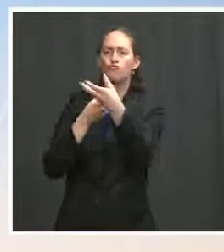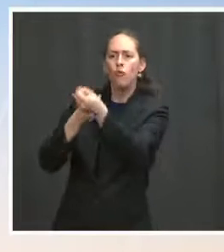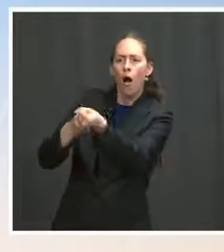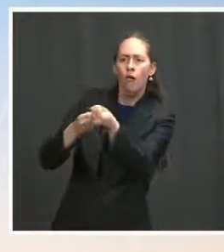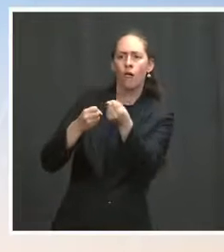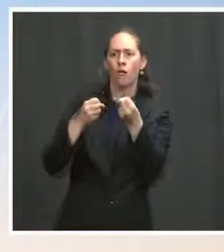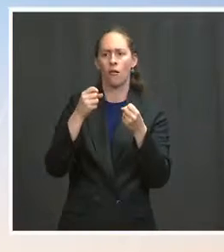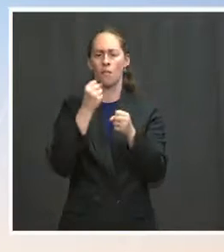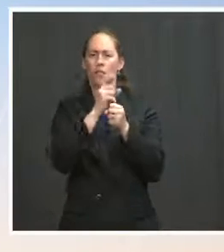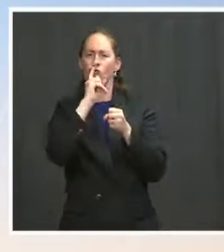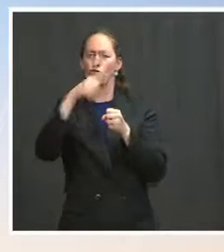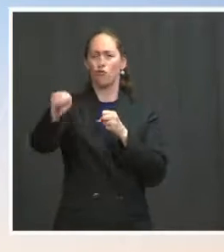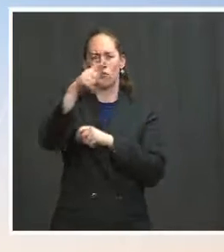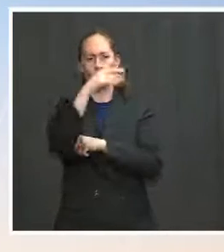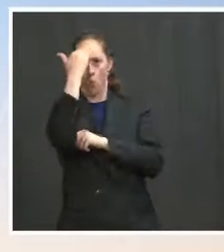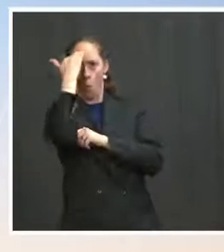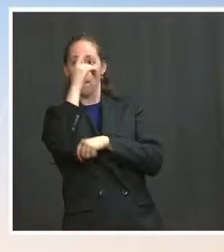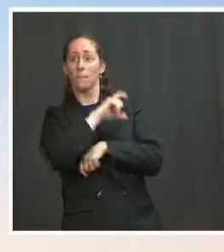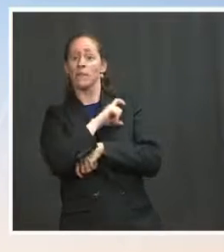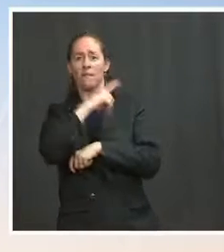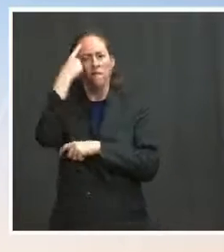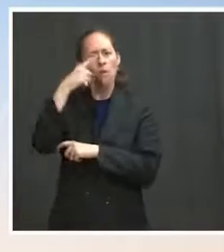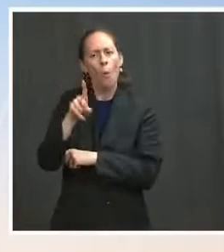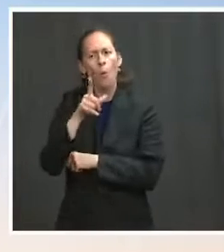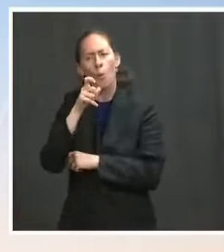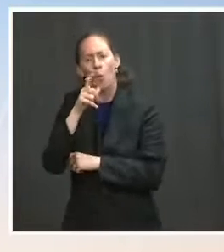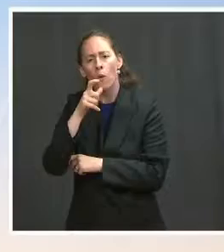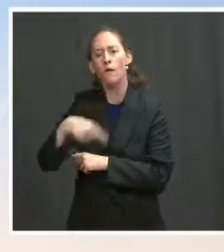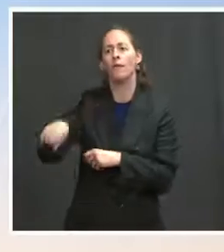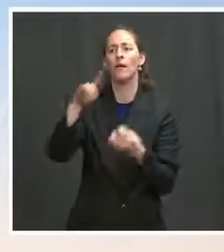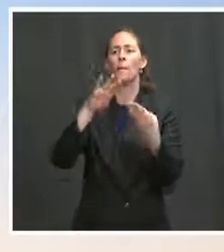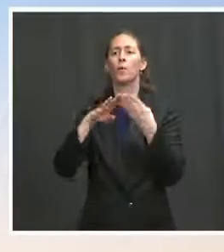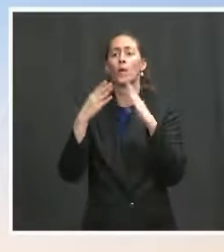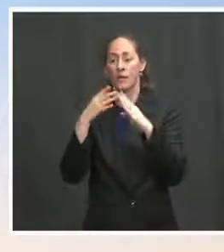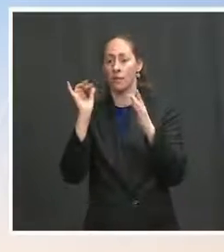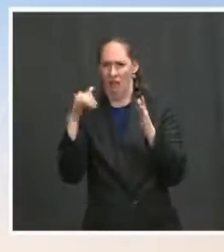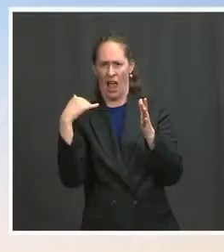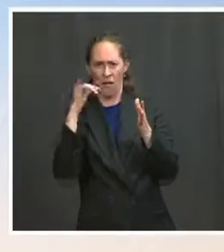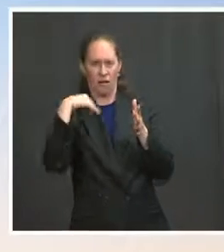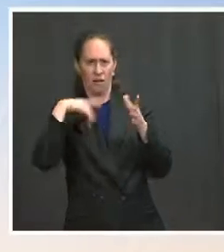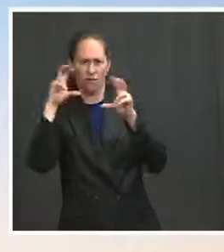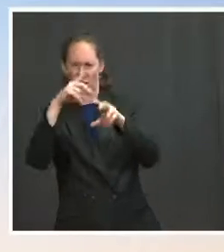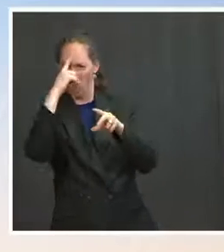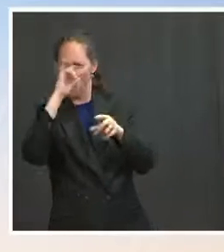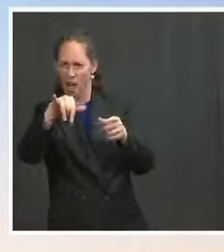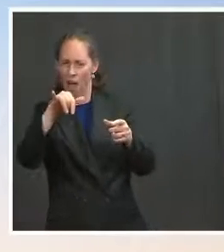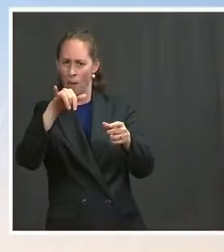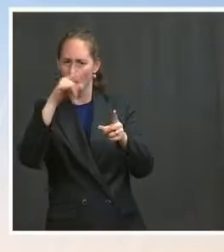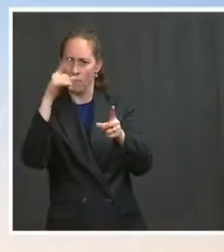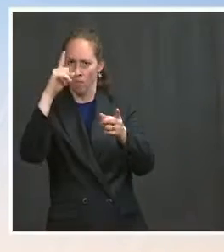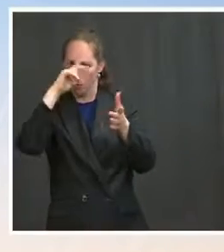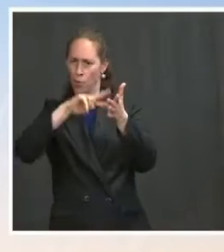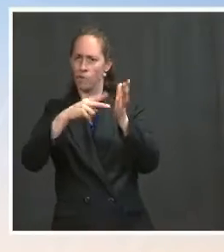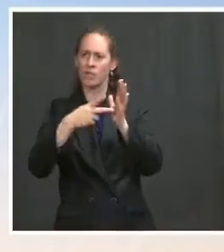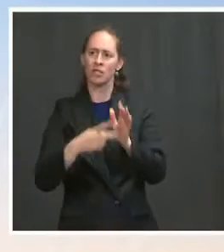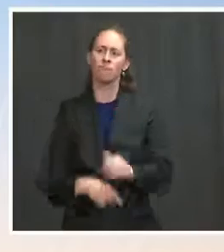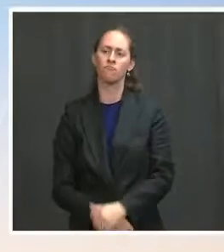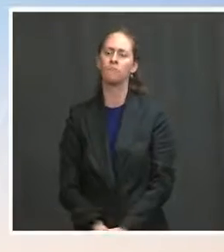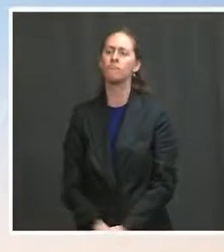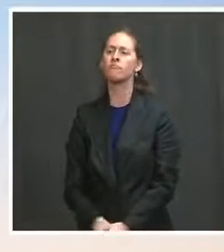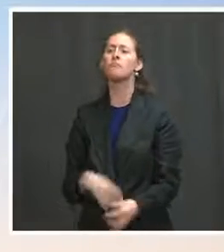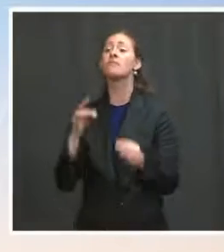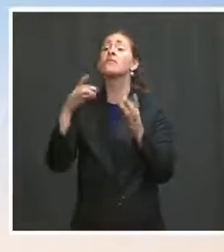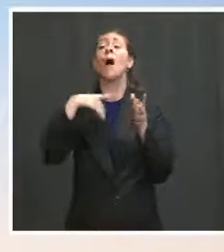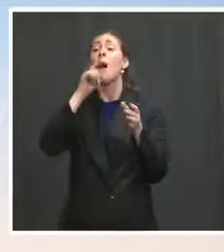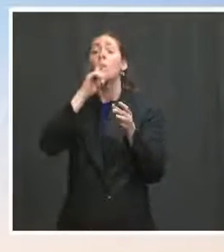what he was proposing funding to go towards. That is different than a step as it relates to the criminal justice system. If you're going to talk back